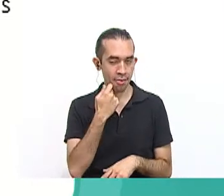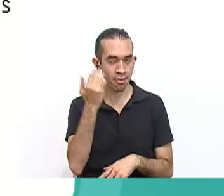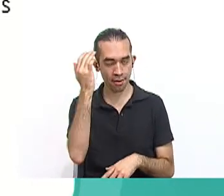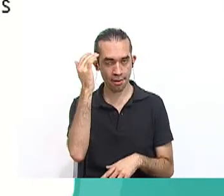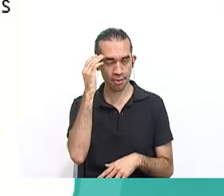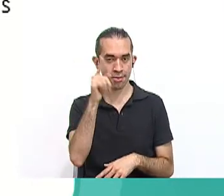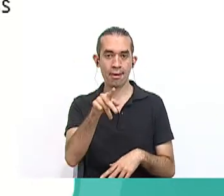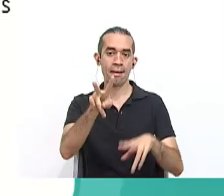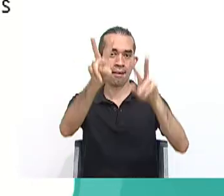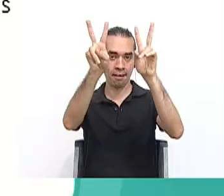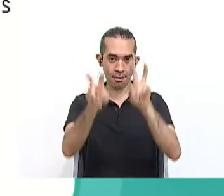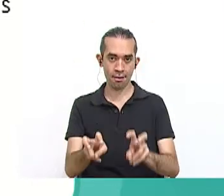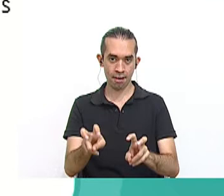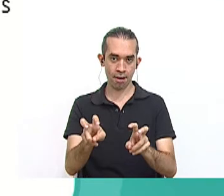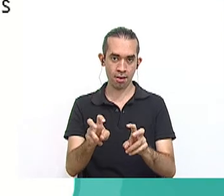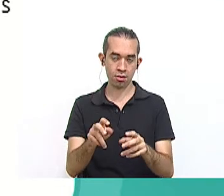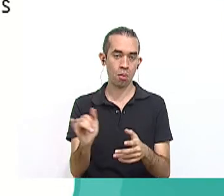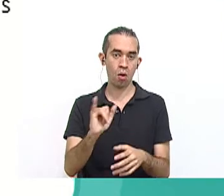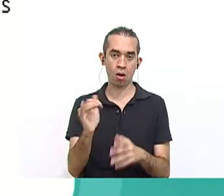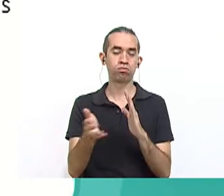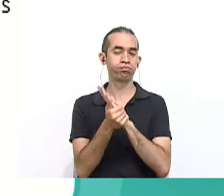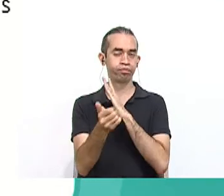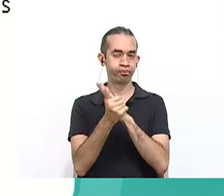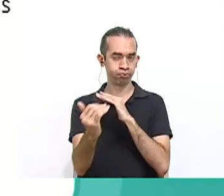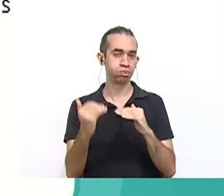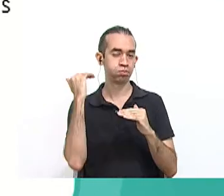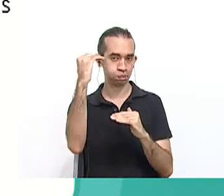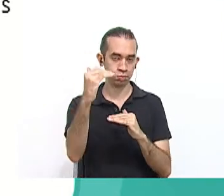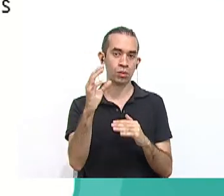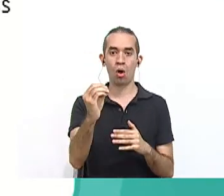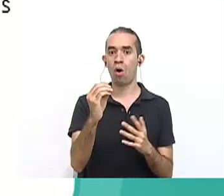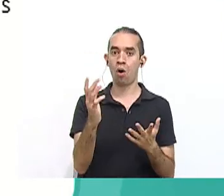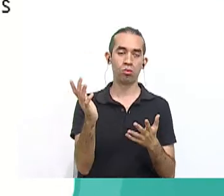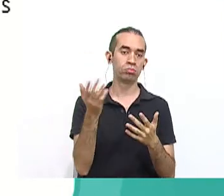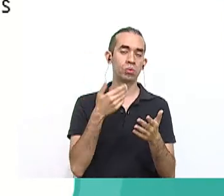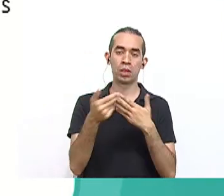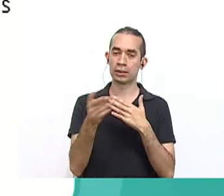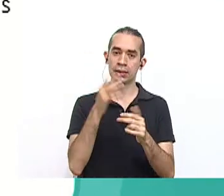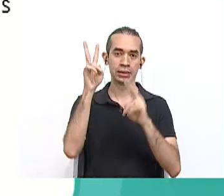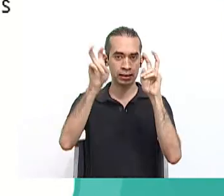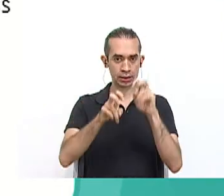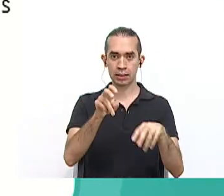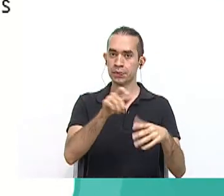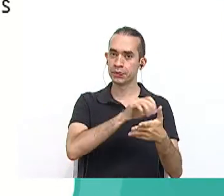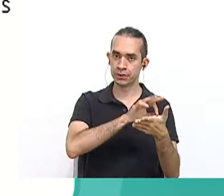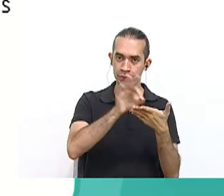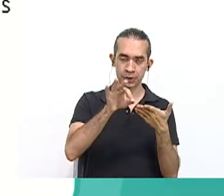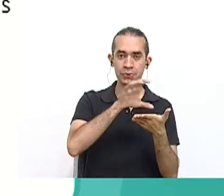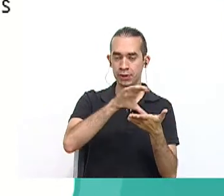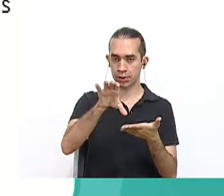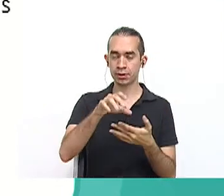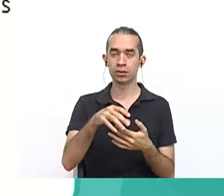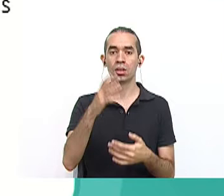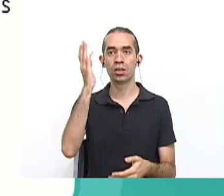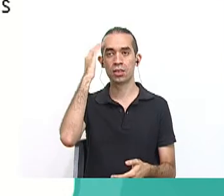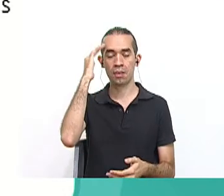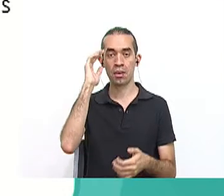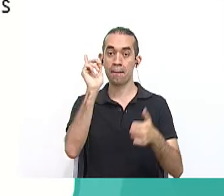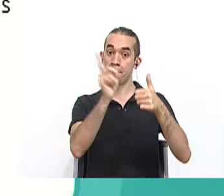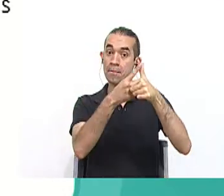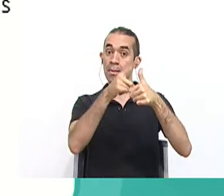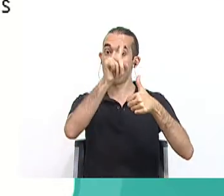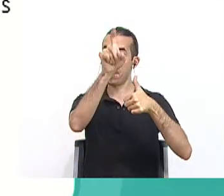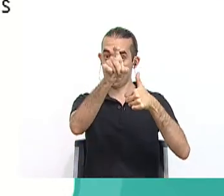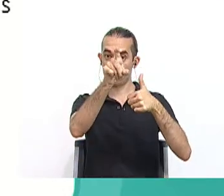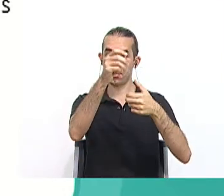taking a test, like a proficiency test or a test at school, you can actually, it's important to know that question number 1,